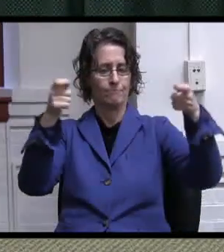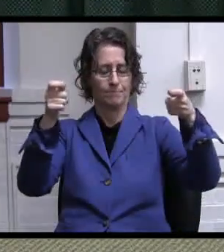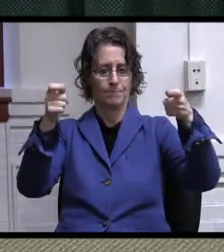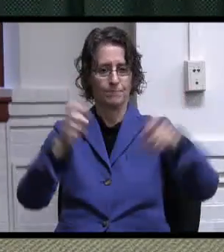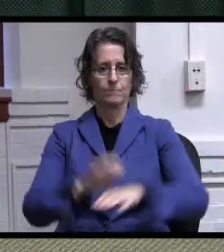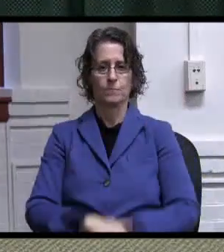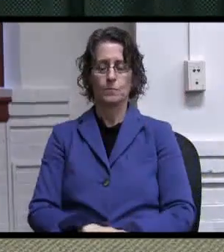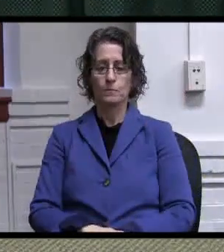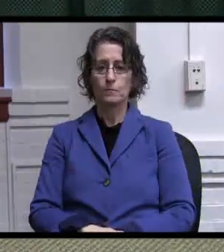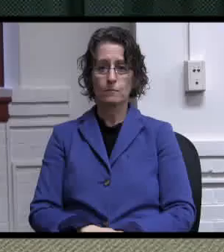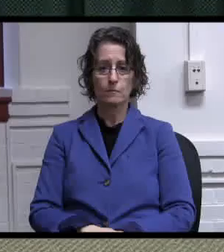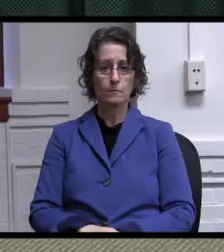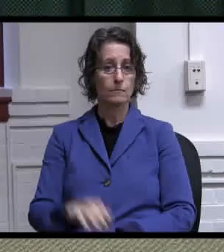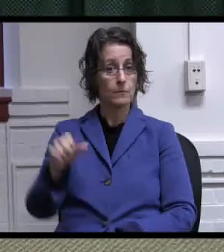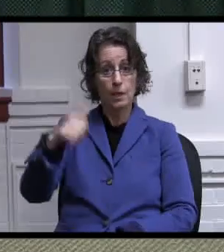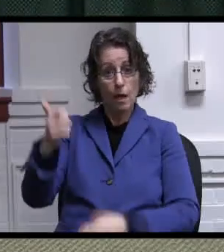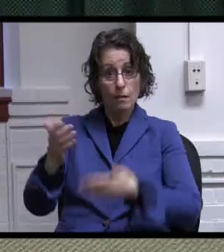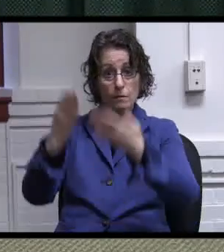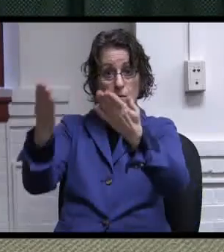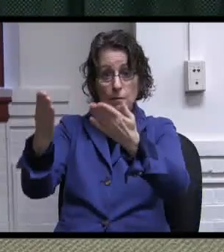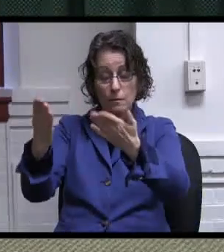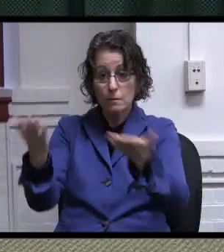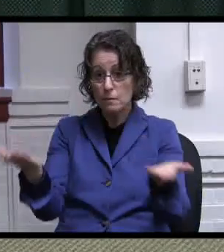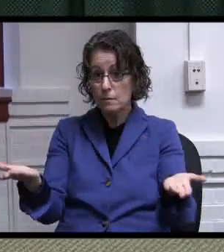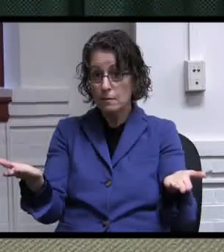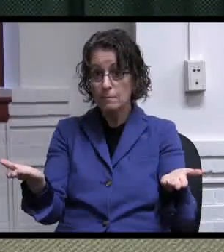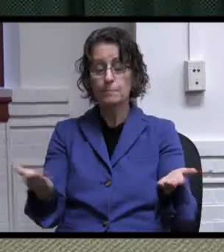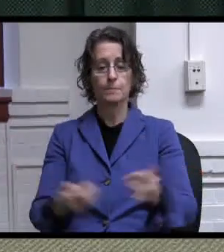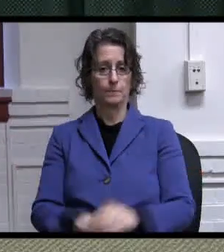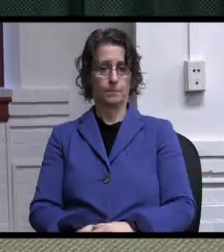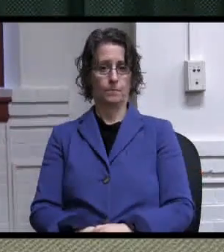Okay. Are there any other nominations for chair?